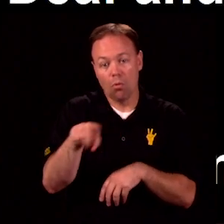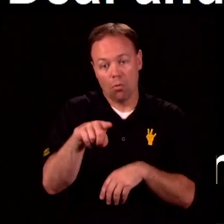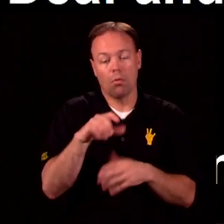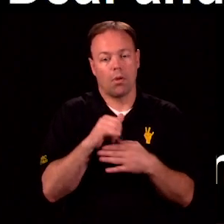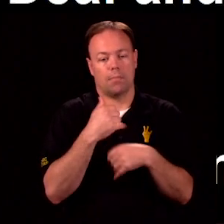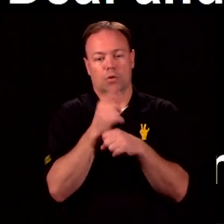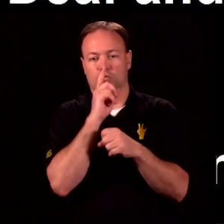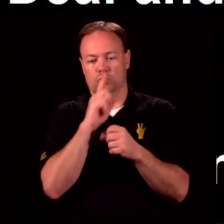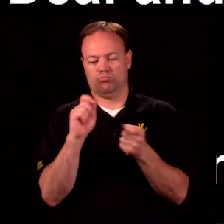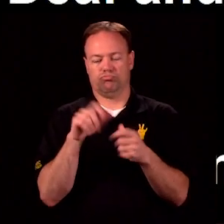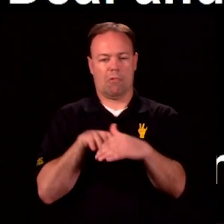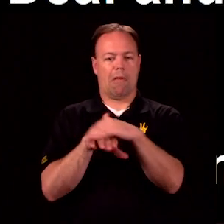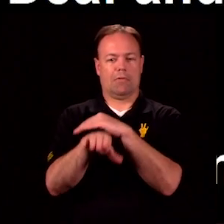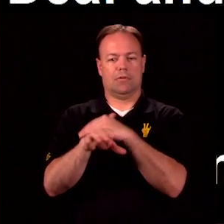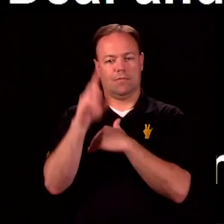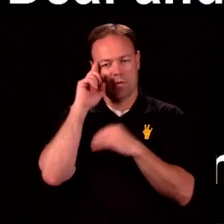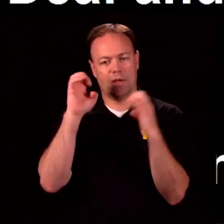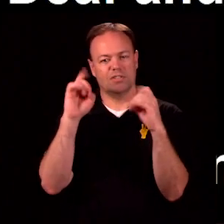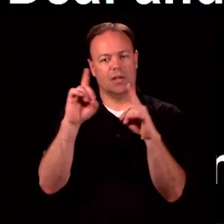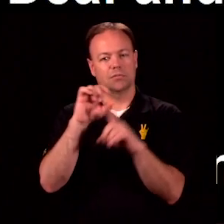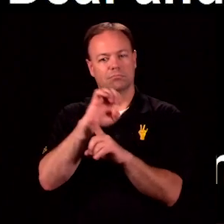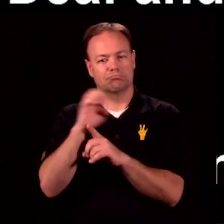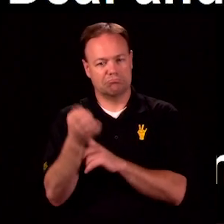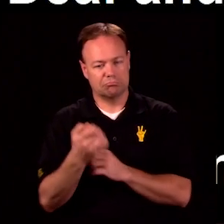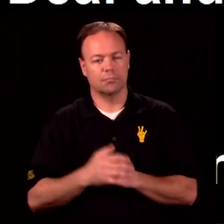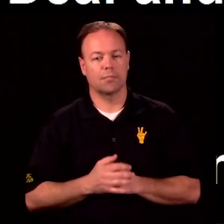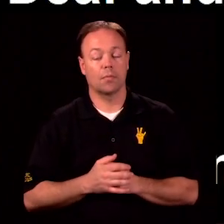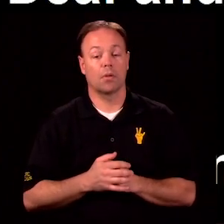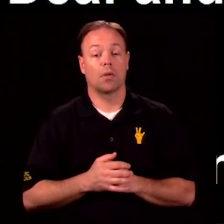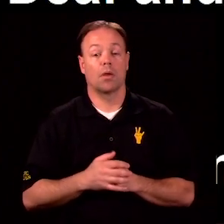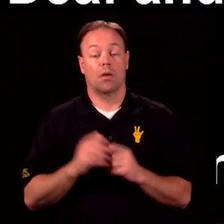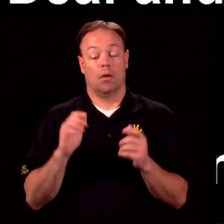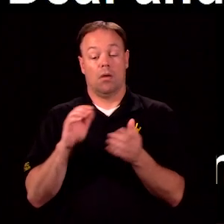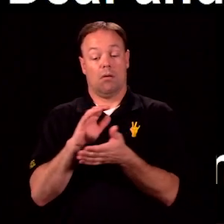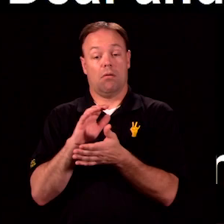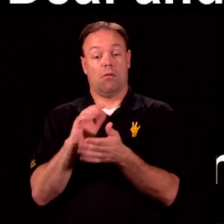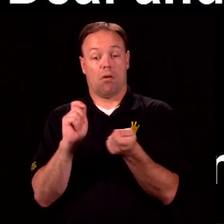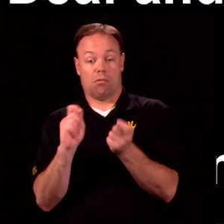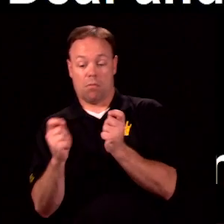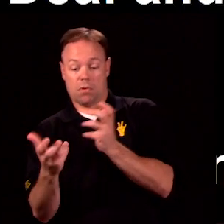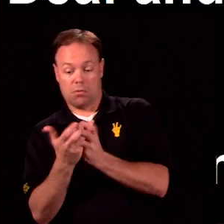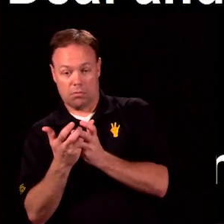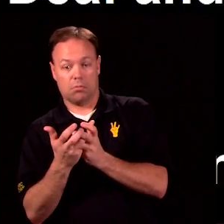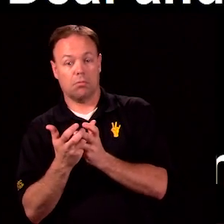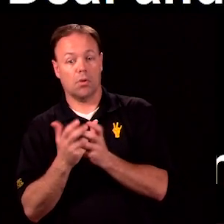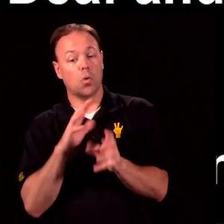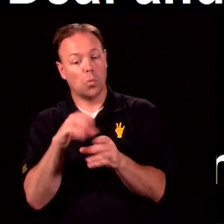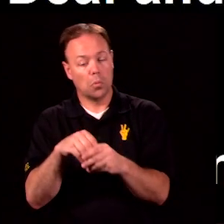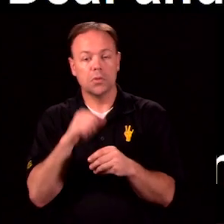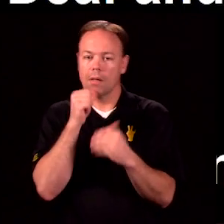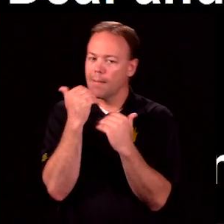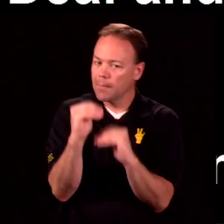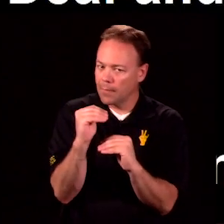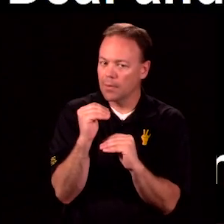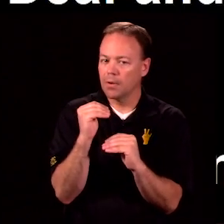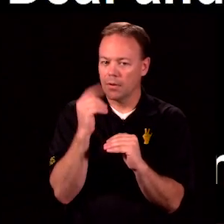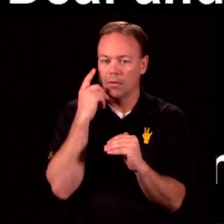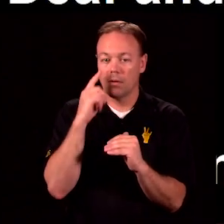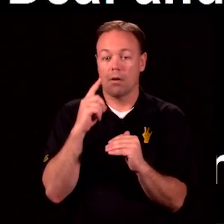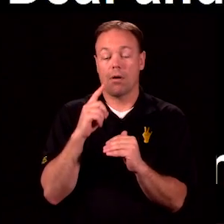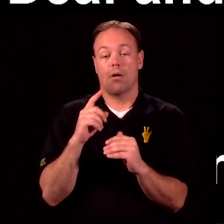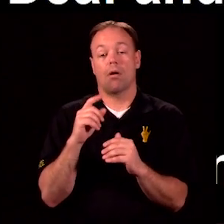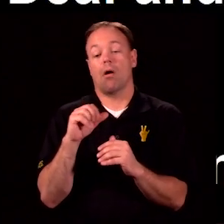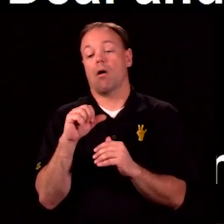ensure access in the educational realm. The accommodations can include, but are not limited to, alternative